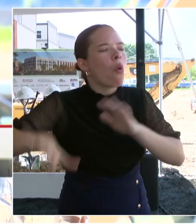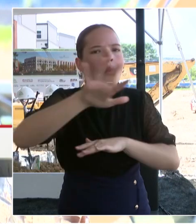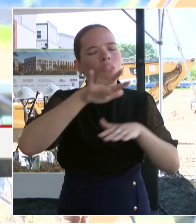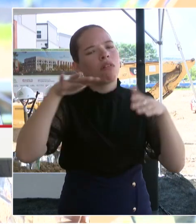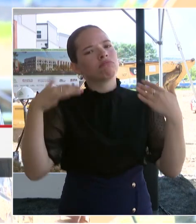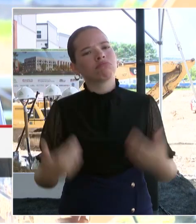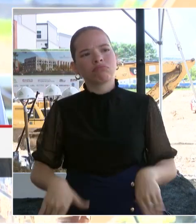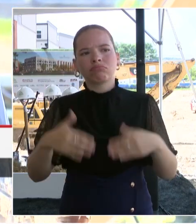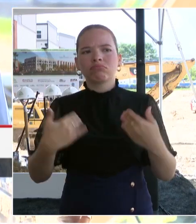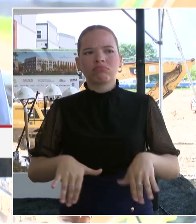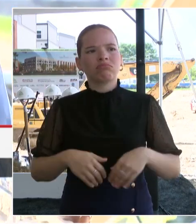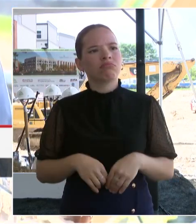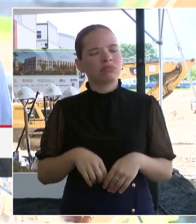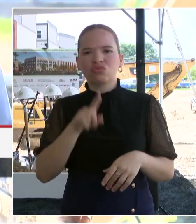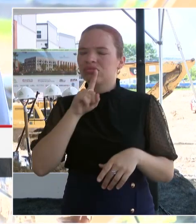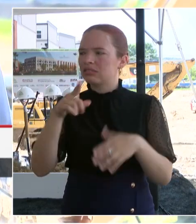Absolutely.